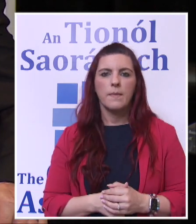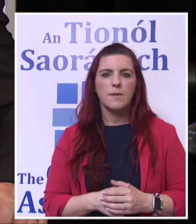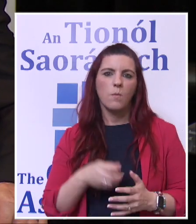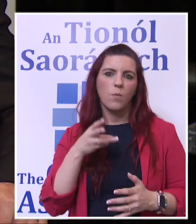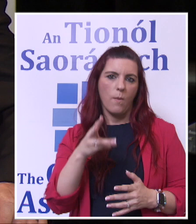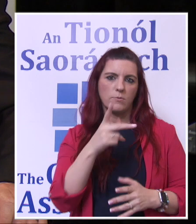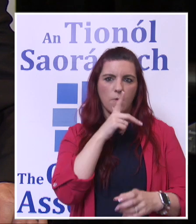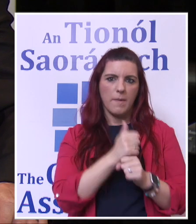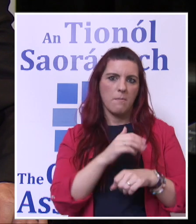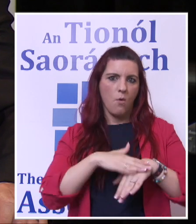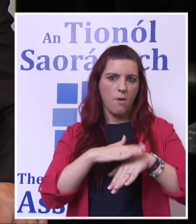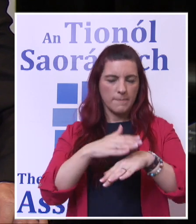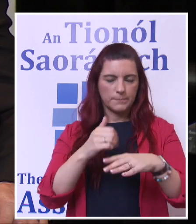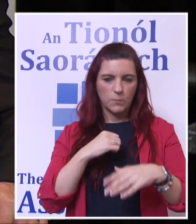Mayor.